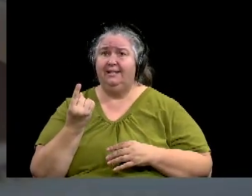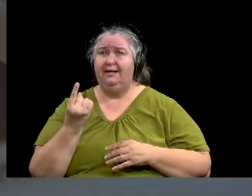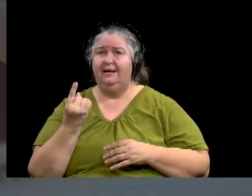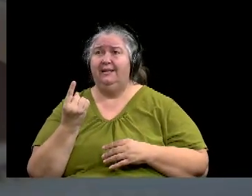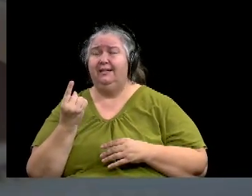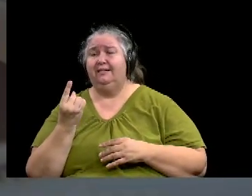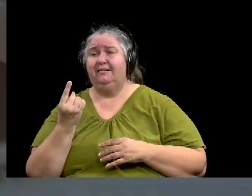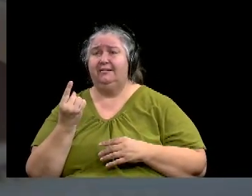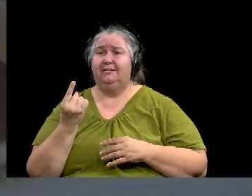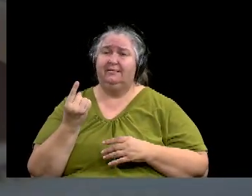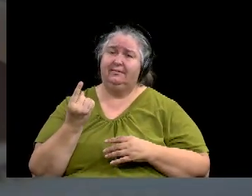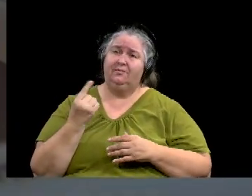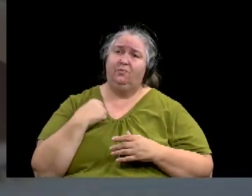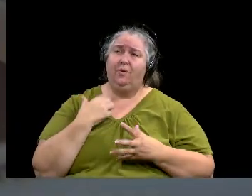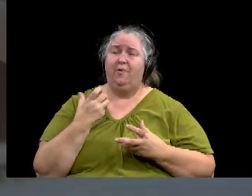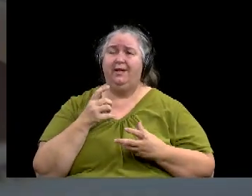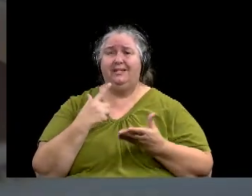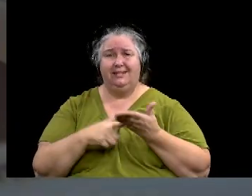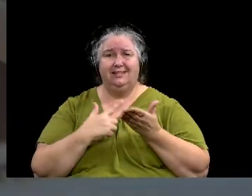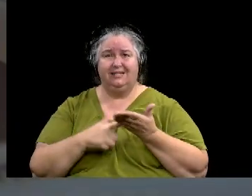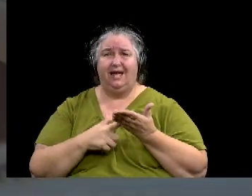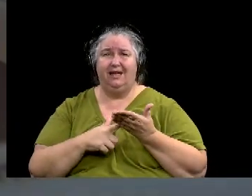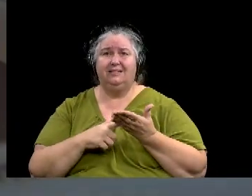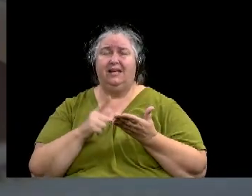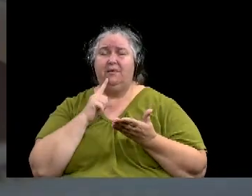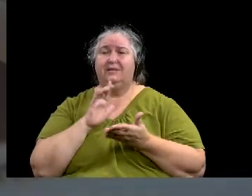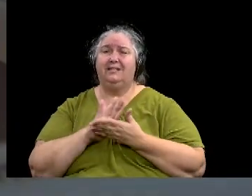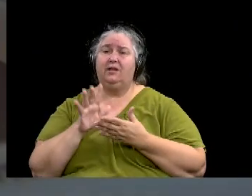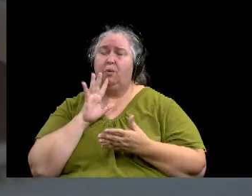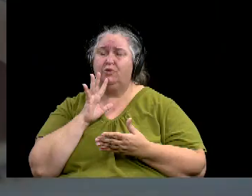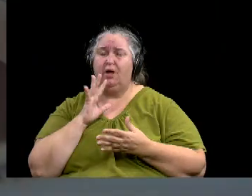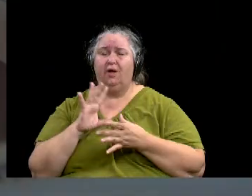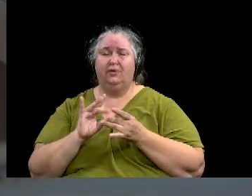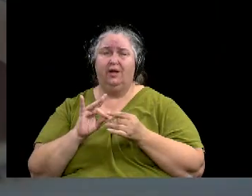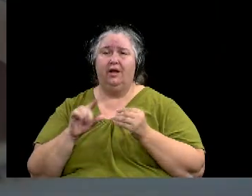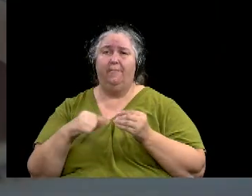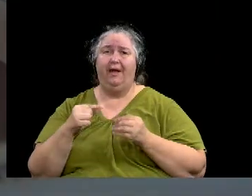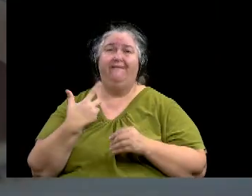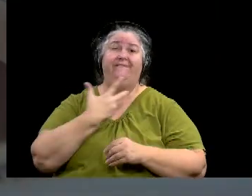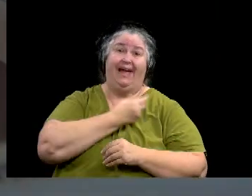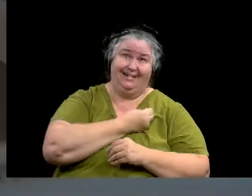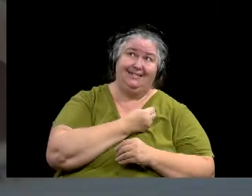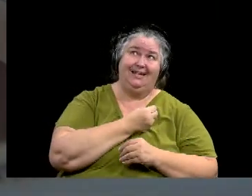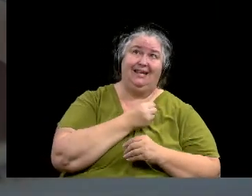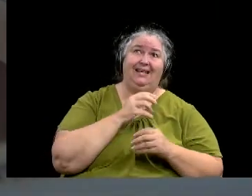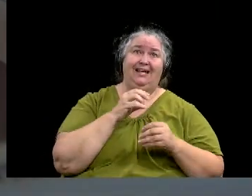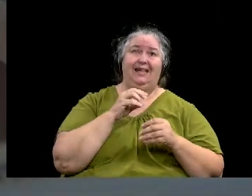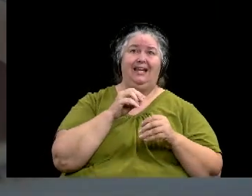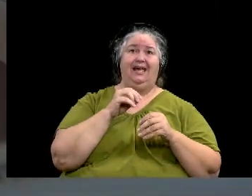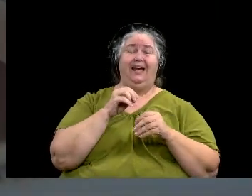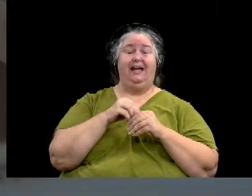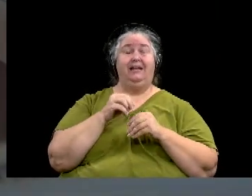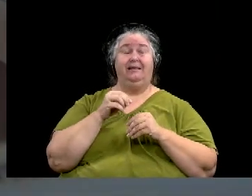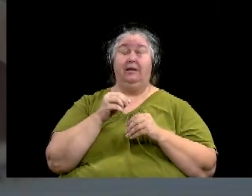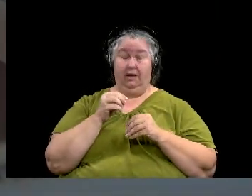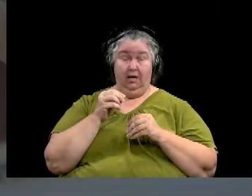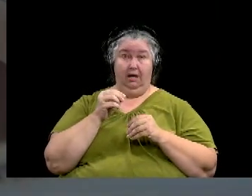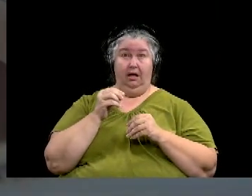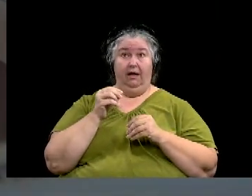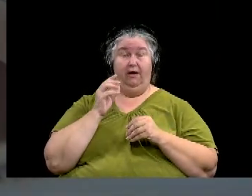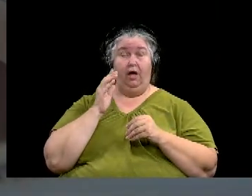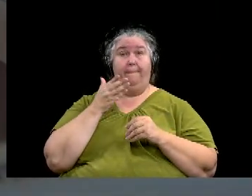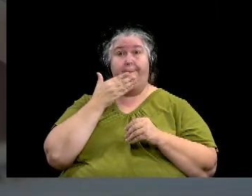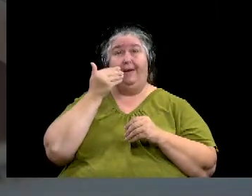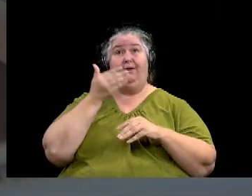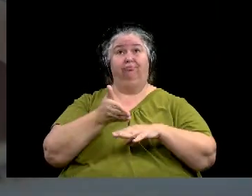nice that we're talking about vaccines in a brighter future in the days ahead. So thank you for the science-based conversations that